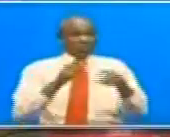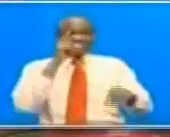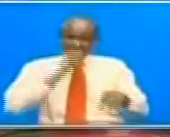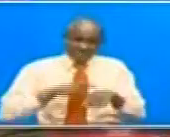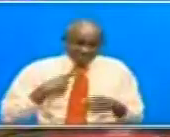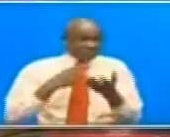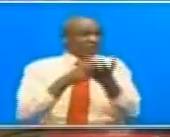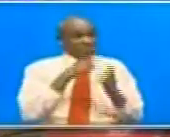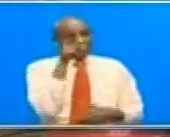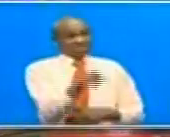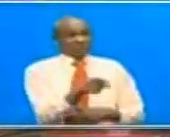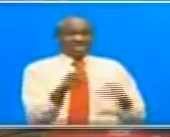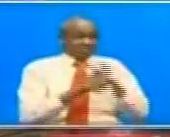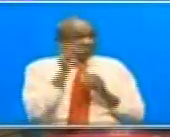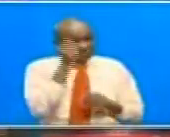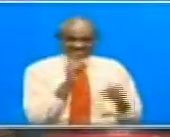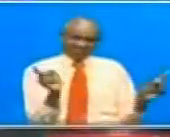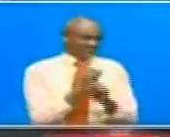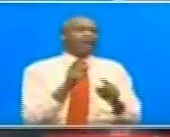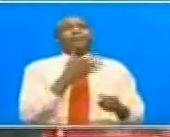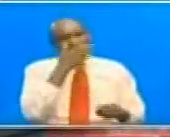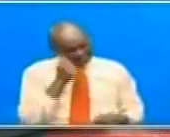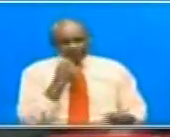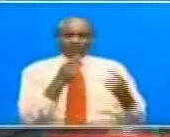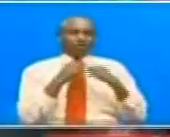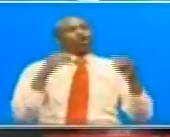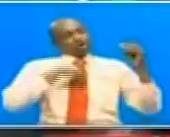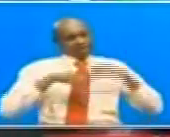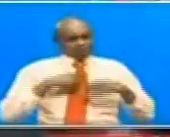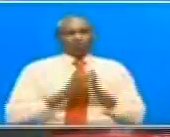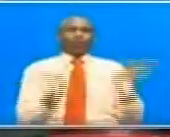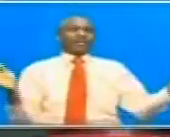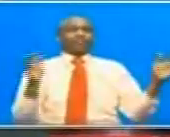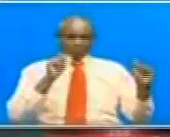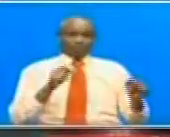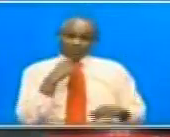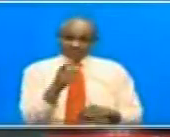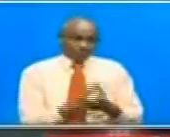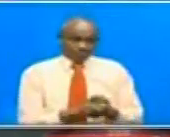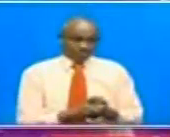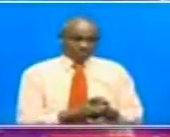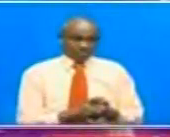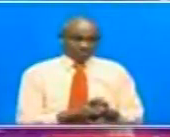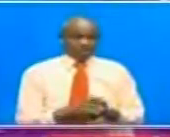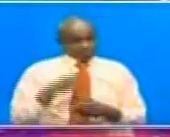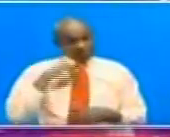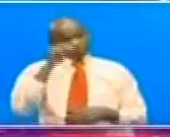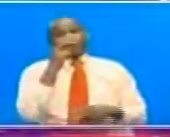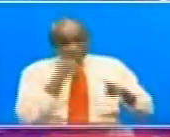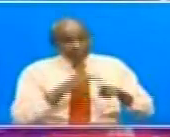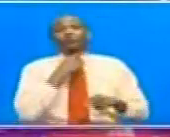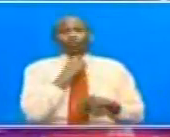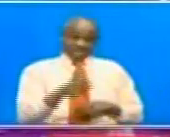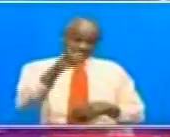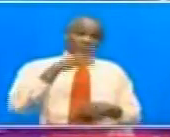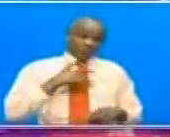TV discussing the deputy president. Let's discuss corruption from a very wide angle. Mm-hmm. And I started giving you that back. Without mentioning names. No, you can mention names if you want, if